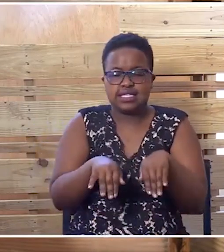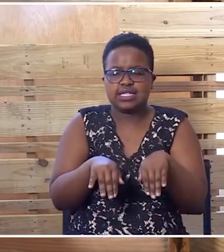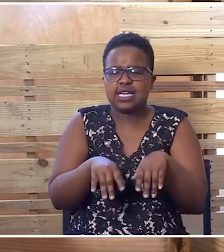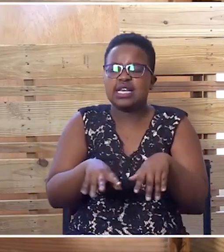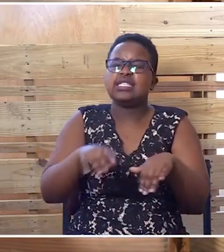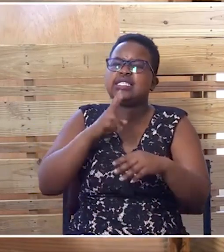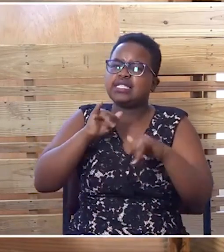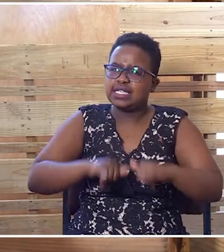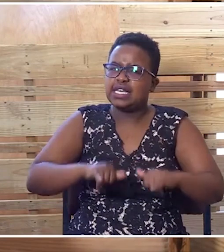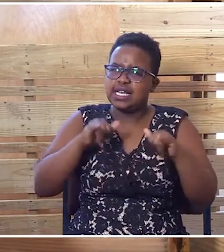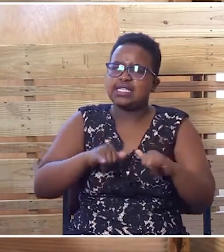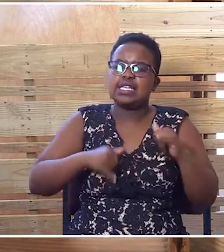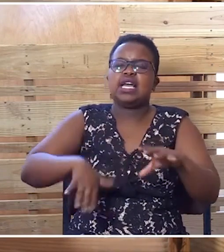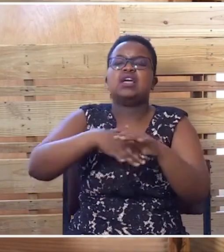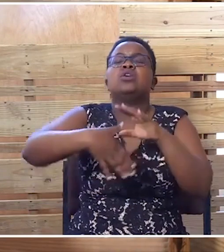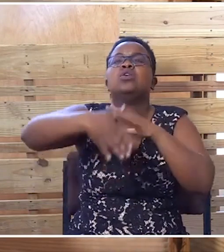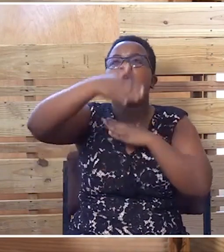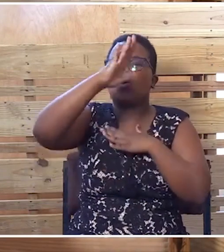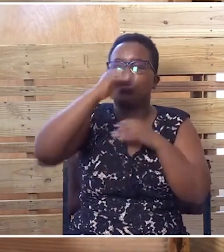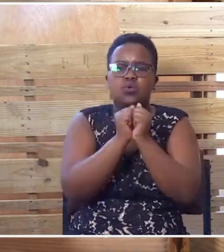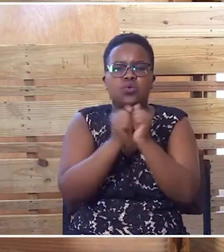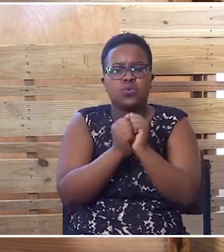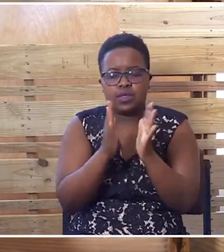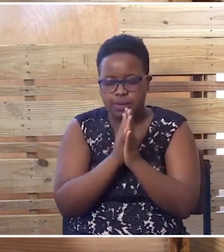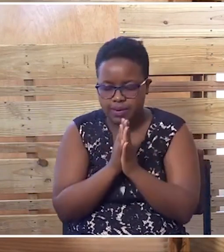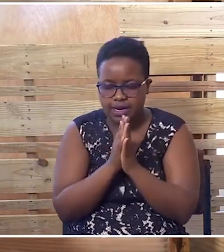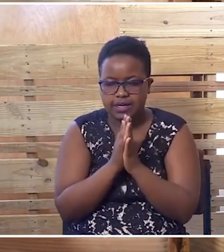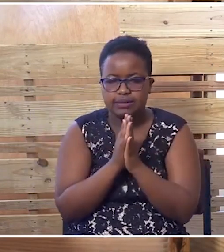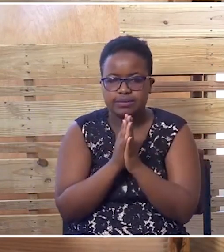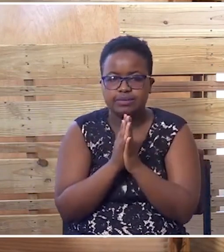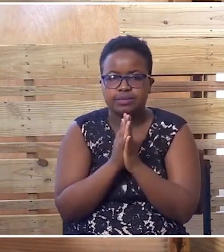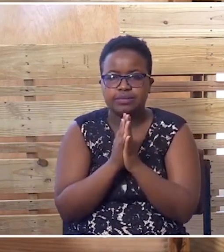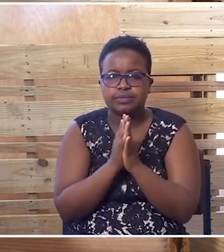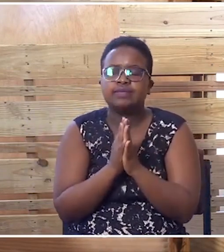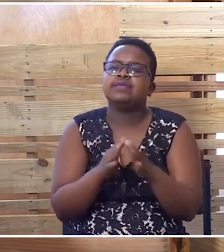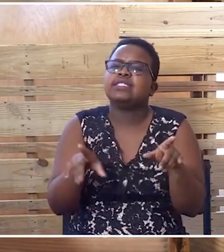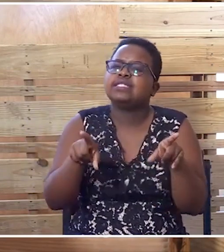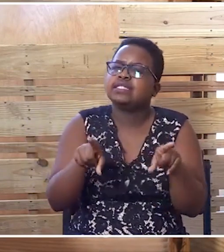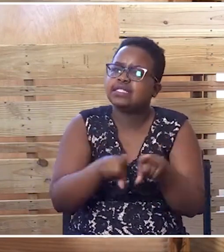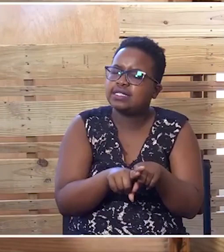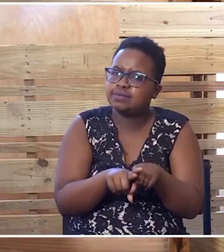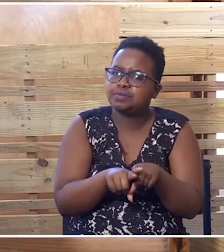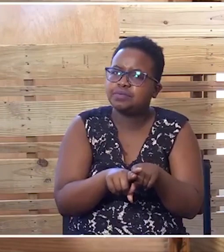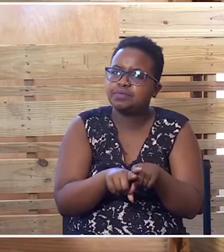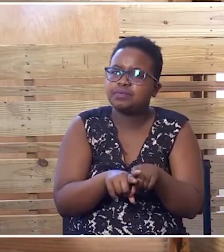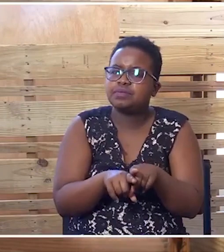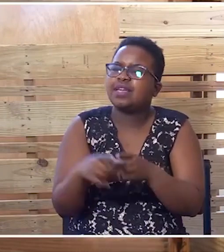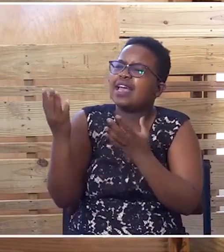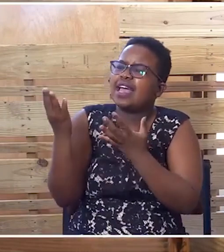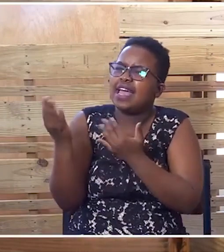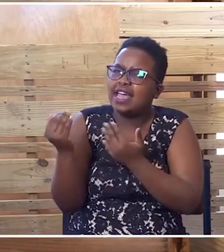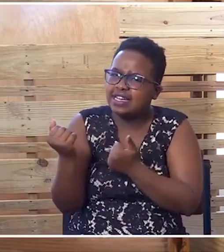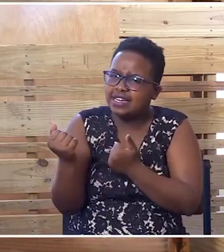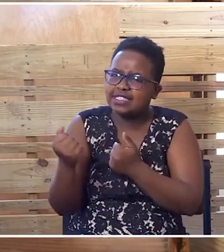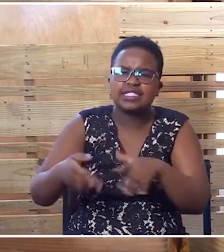God in prayer. You know, that is Sabbath. It's something that is holy, you know. And he also encourages not to